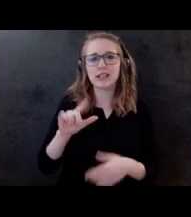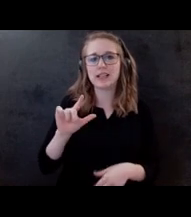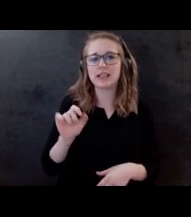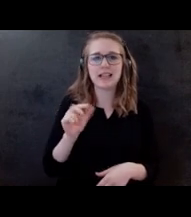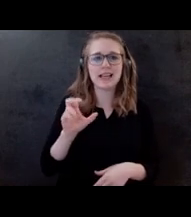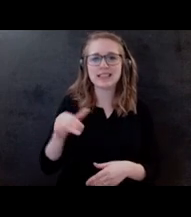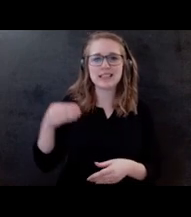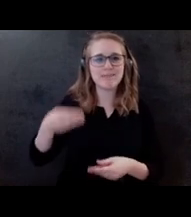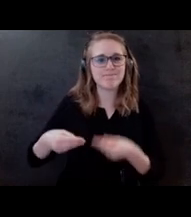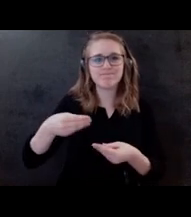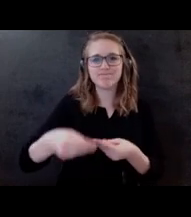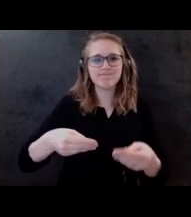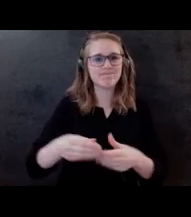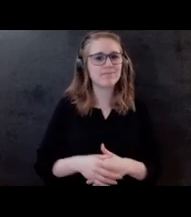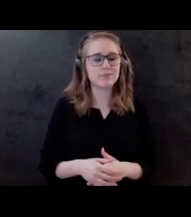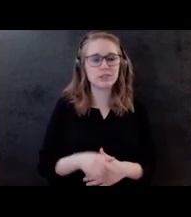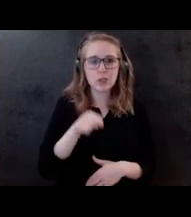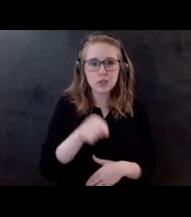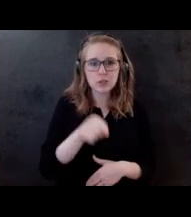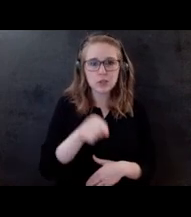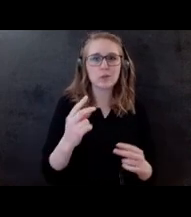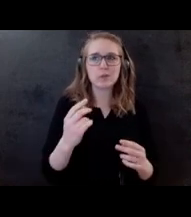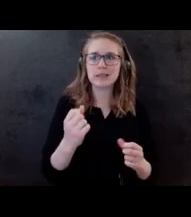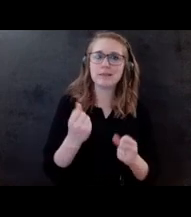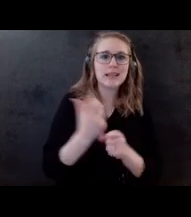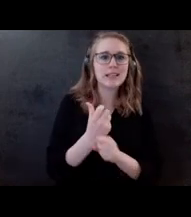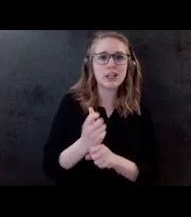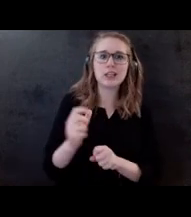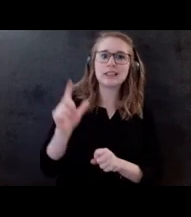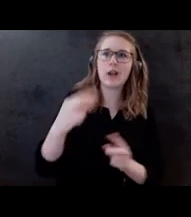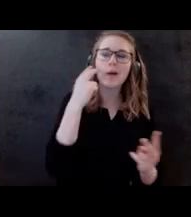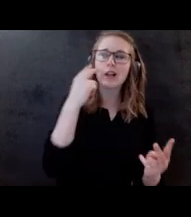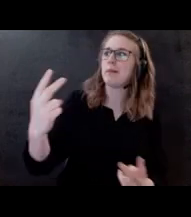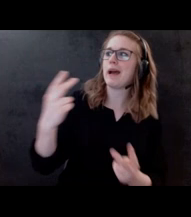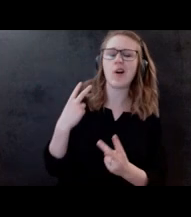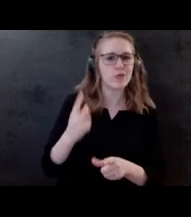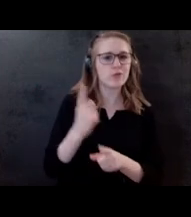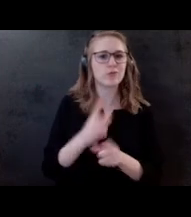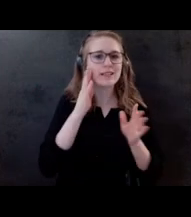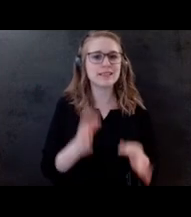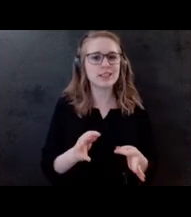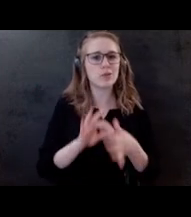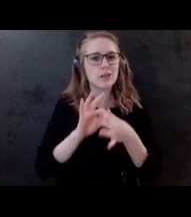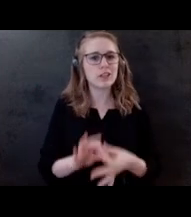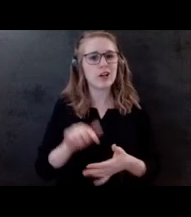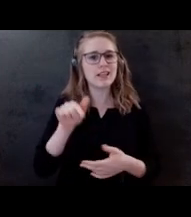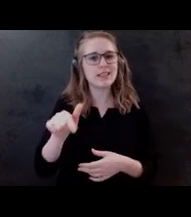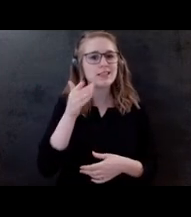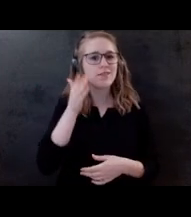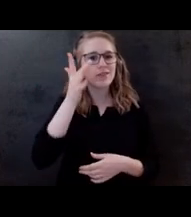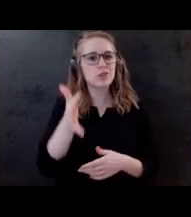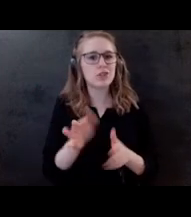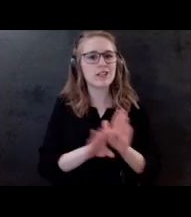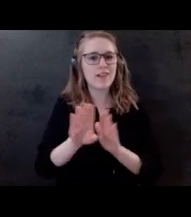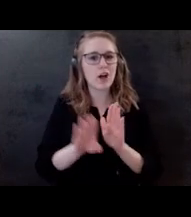to where you guys, where years from now, we could all say we made the correct decisions, especially regarding the future development. Thank